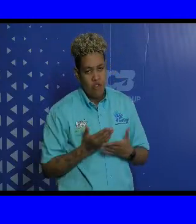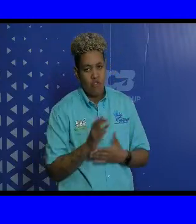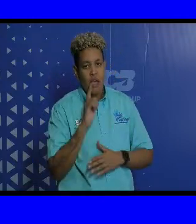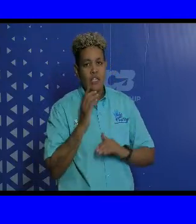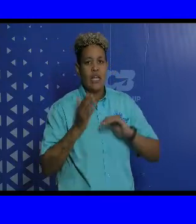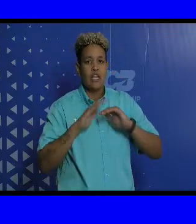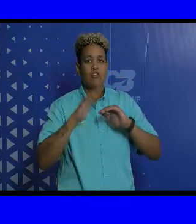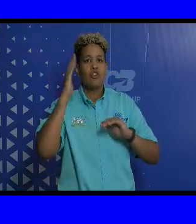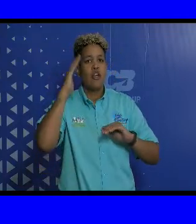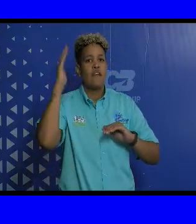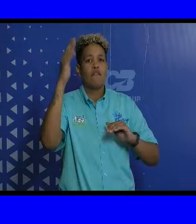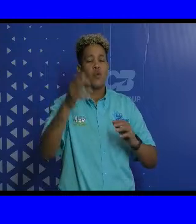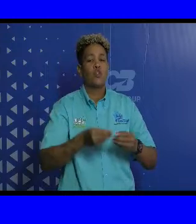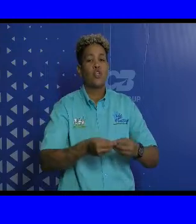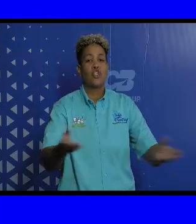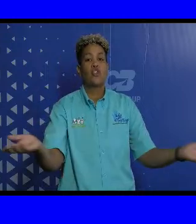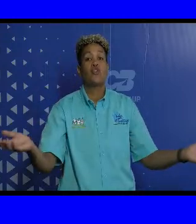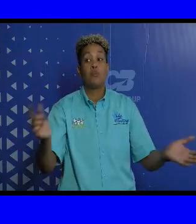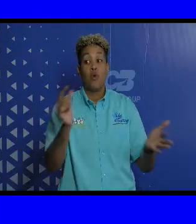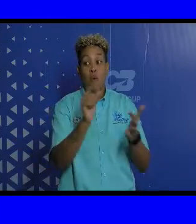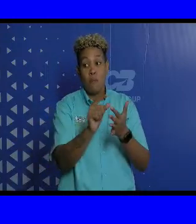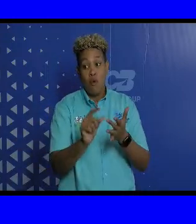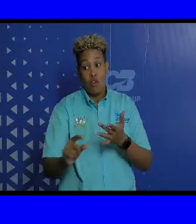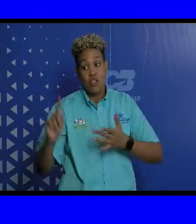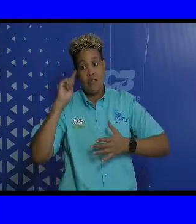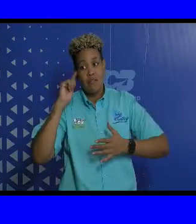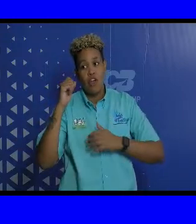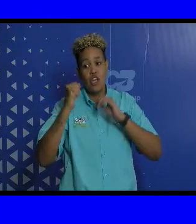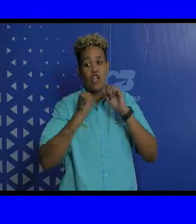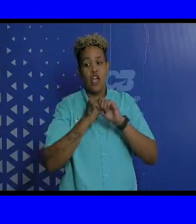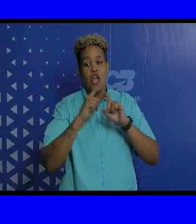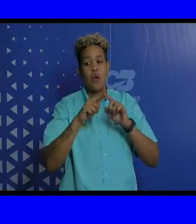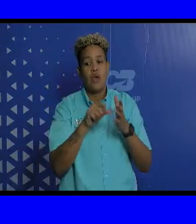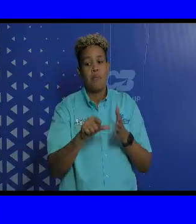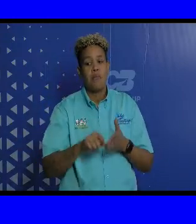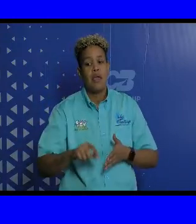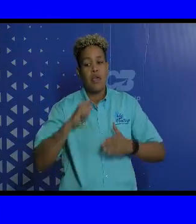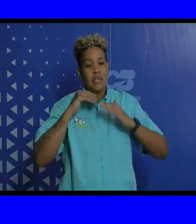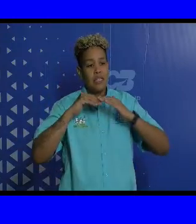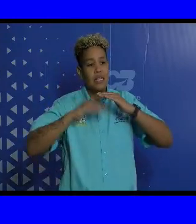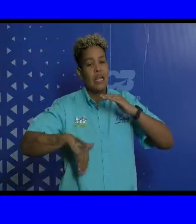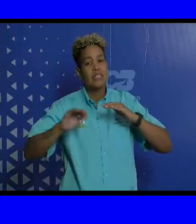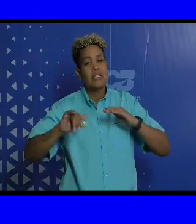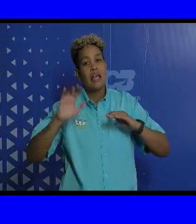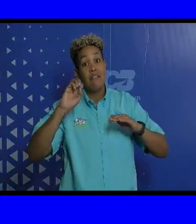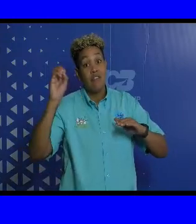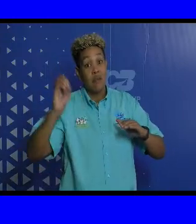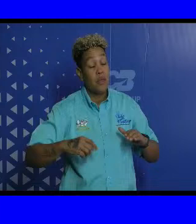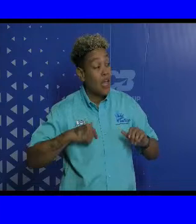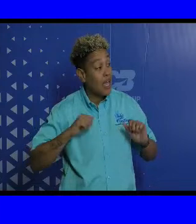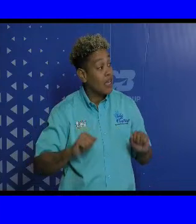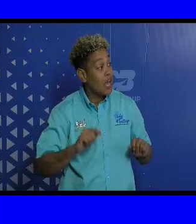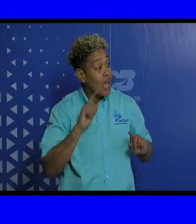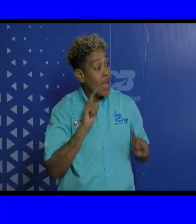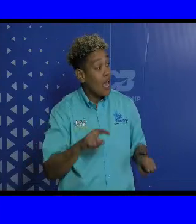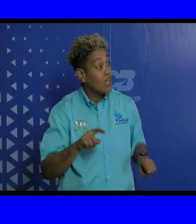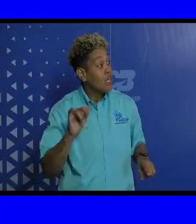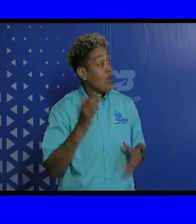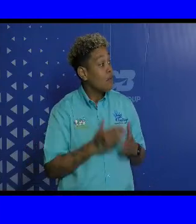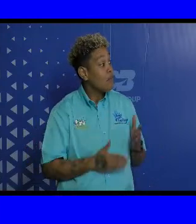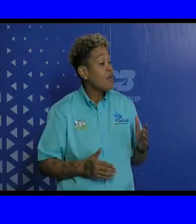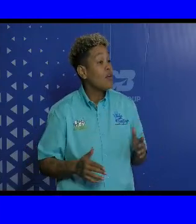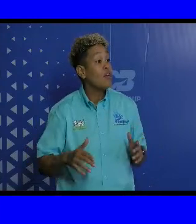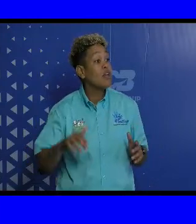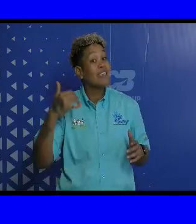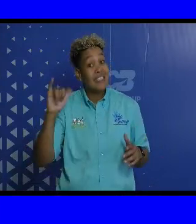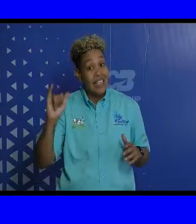increase future distributions proportionately for years when payout is less than 50%? Well, I can answer that part of the question. It